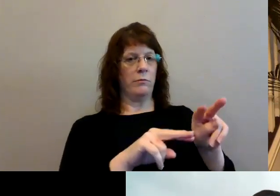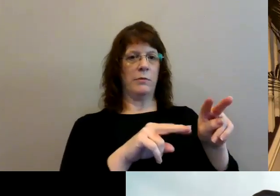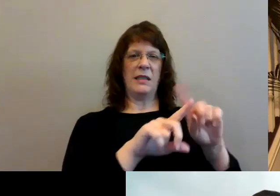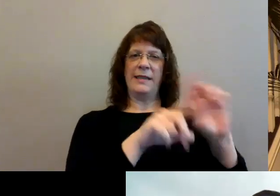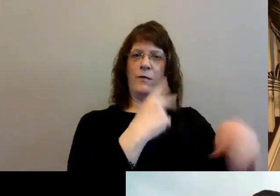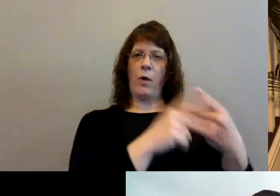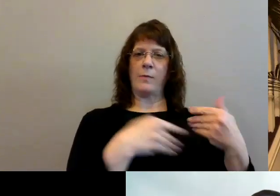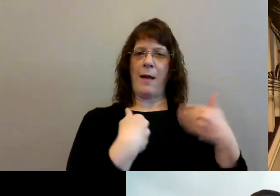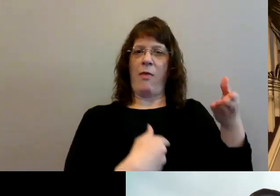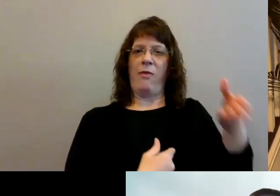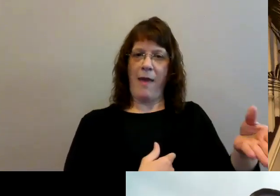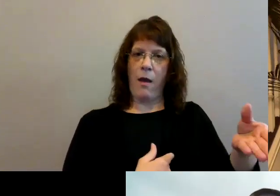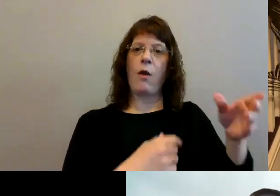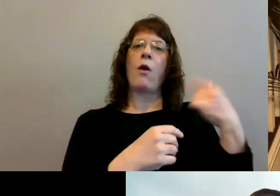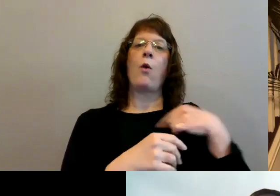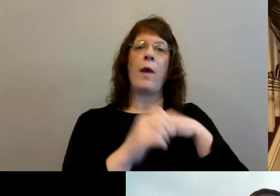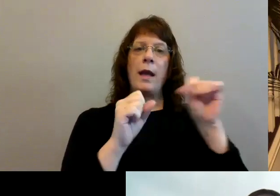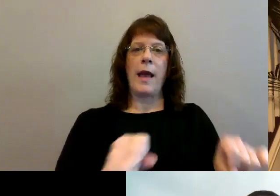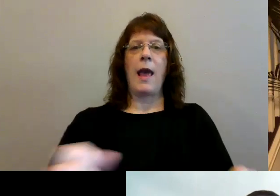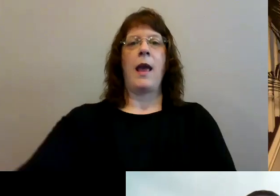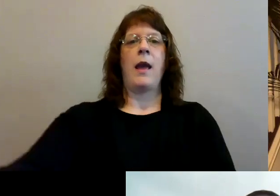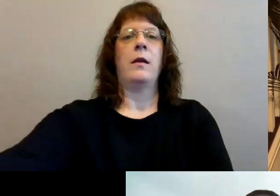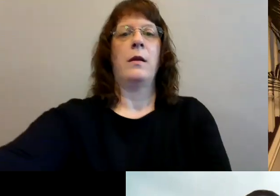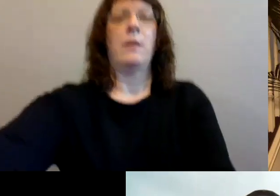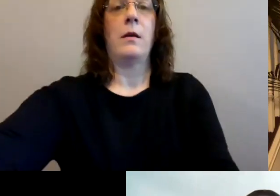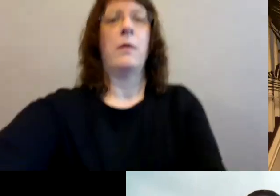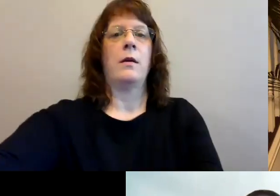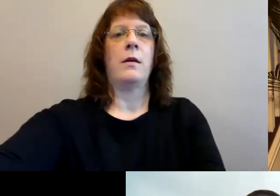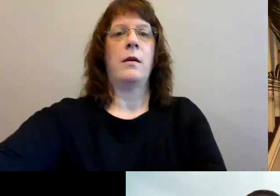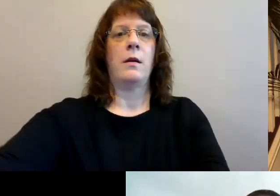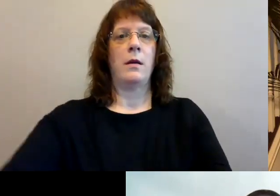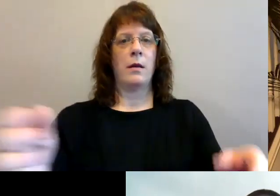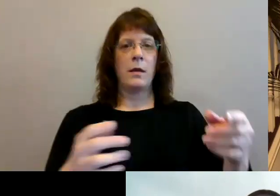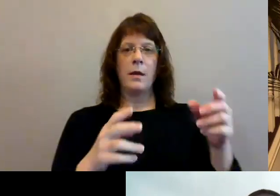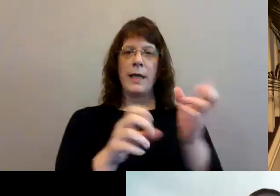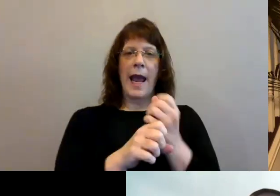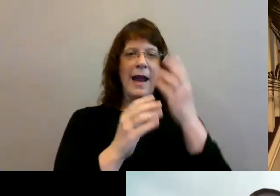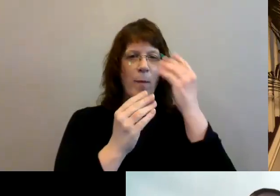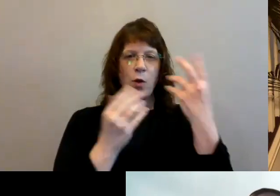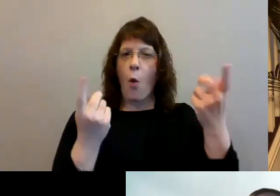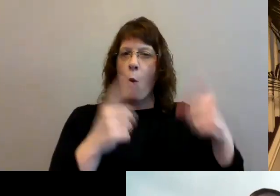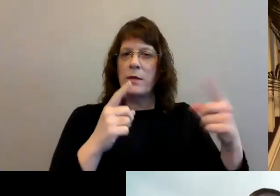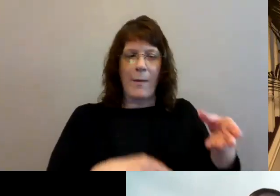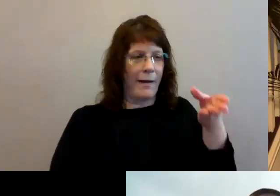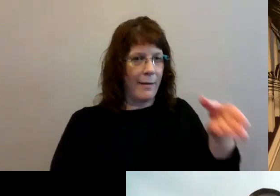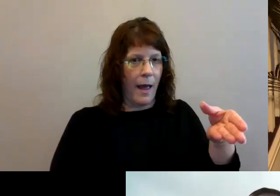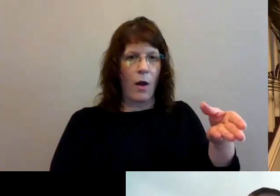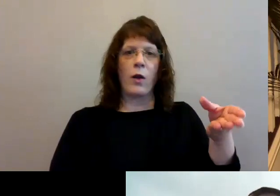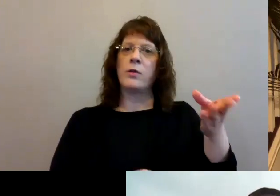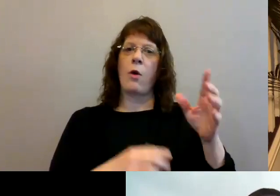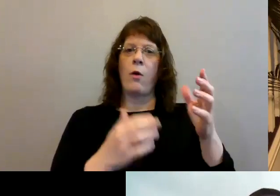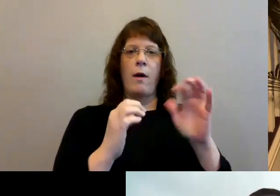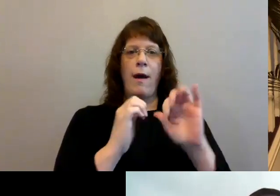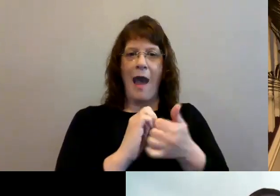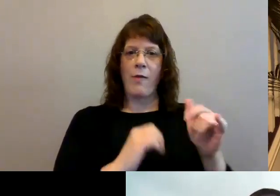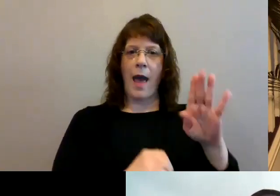get some information about what is happening and what is maintaining biodiversity in a very simple context, and then